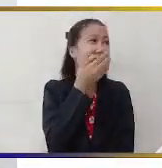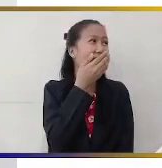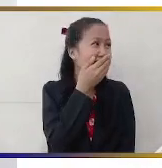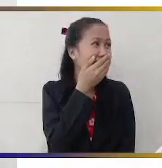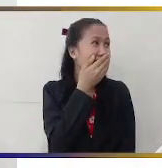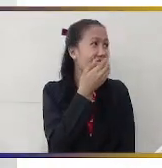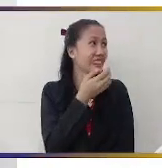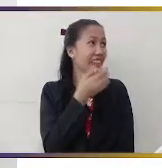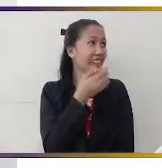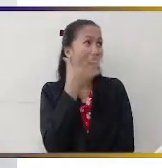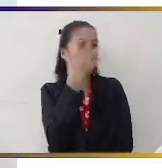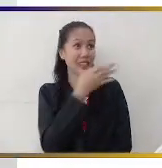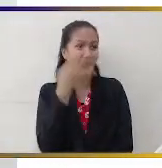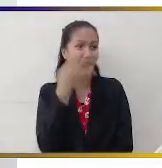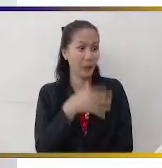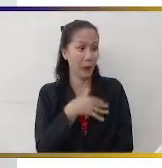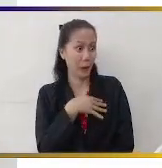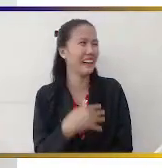500. Amen.